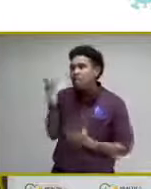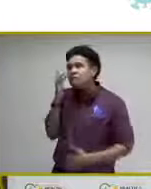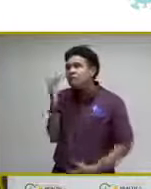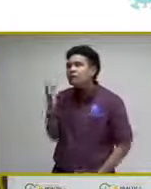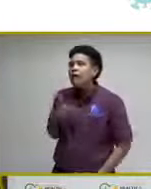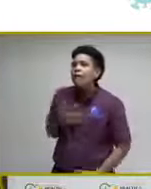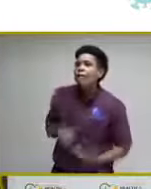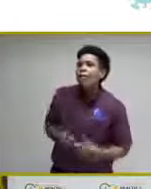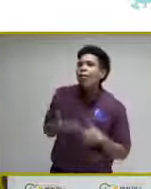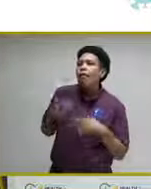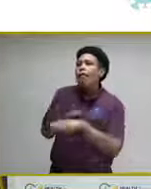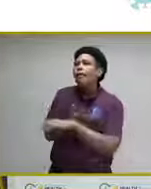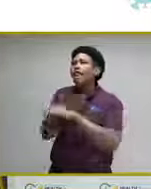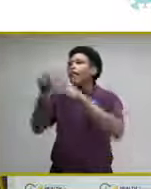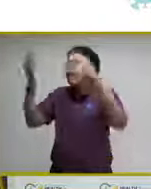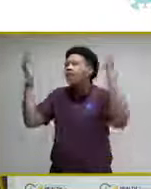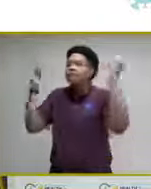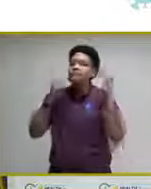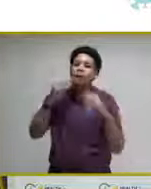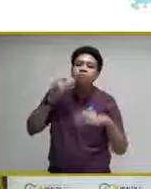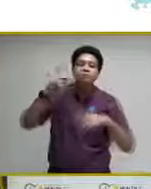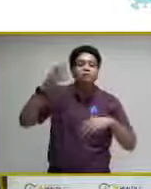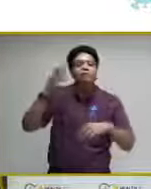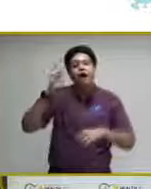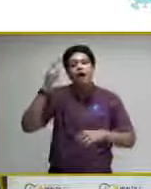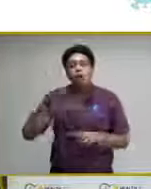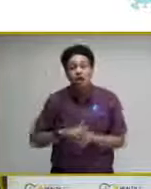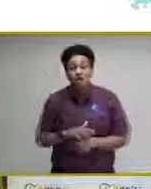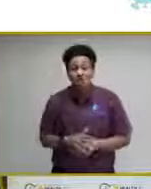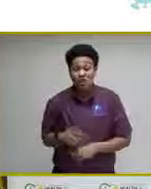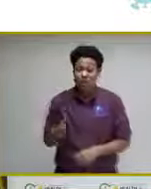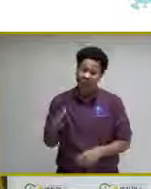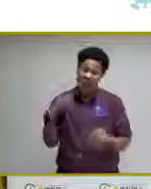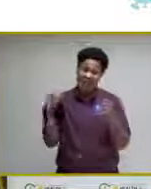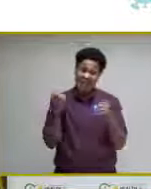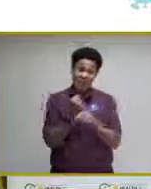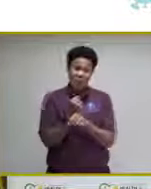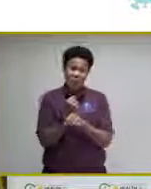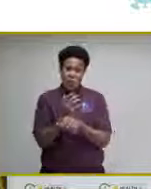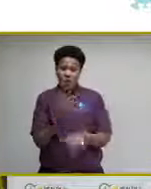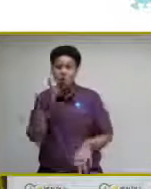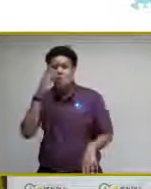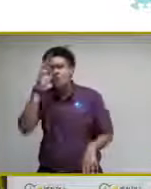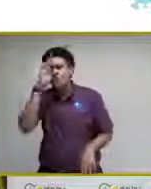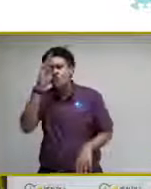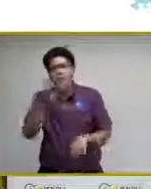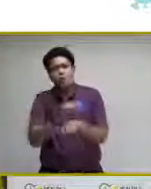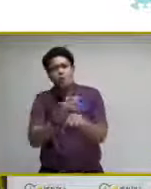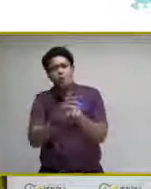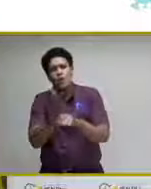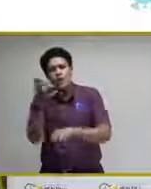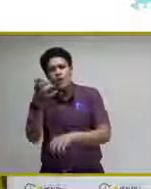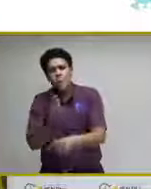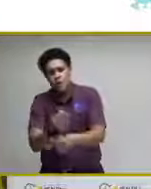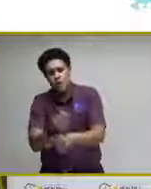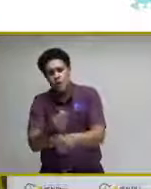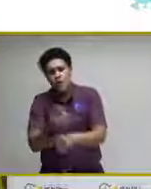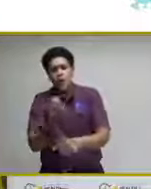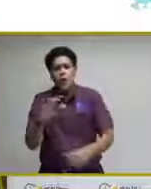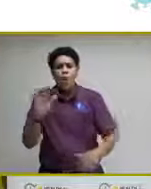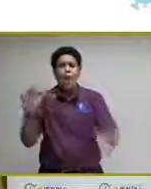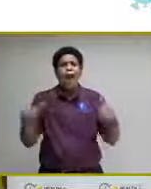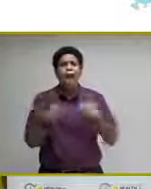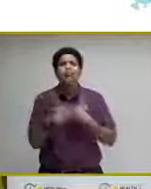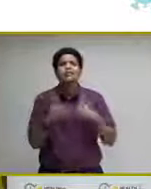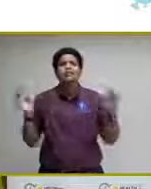high exposure areas, so for example, healthcare workers who work directly on the COVID ward or in A&E,